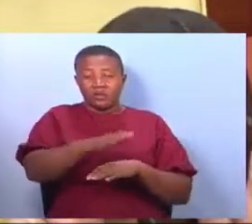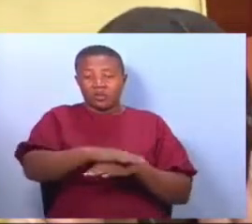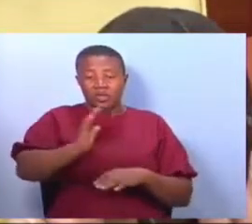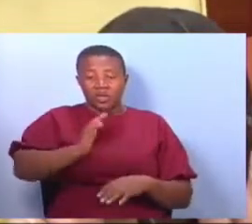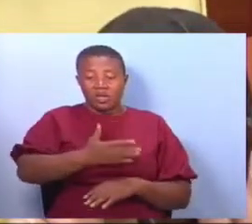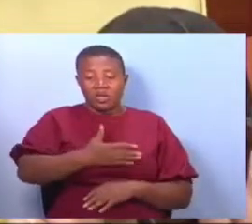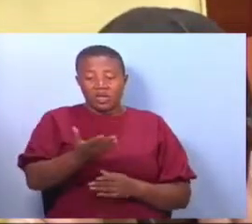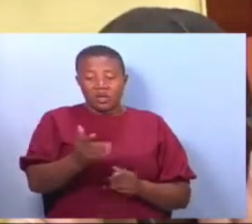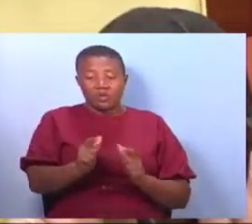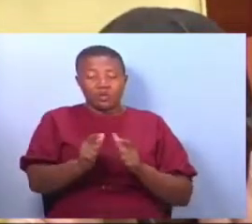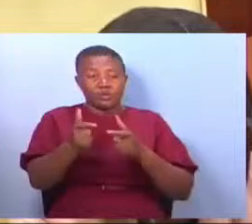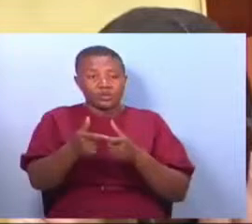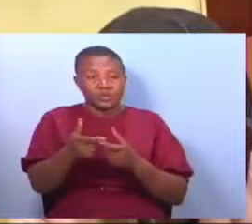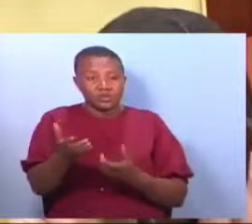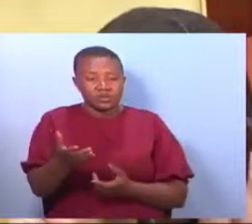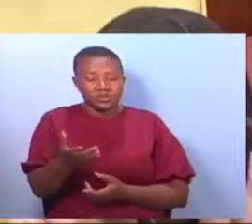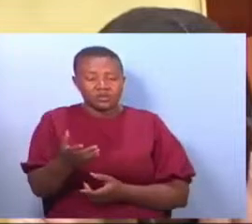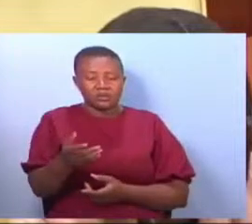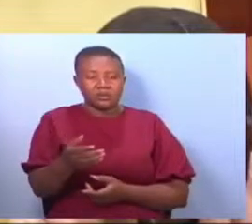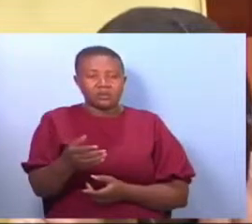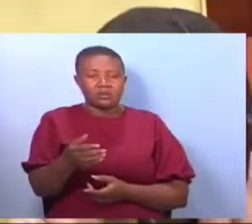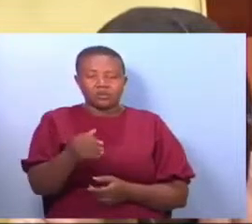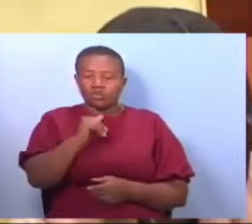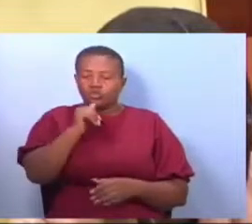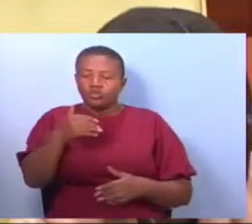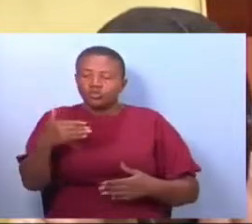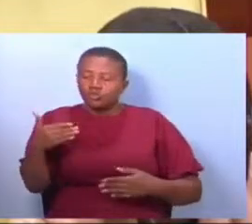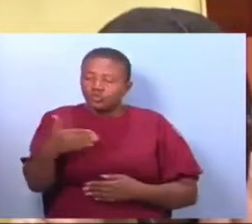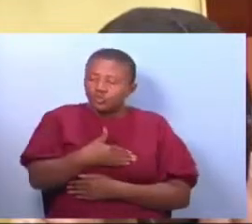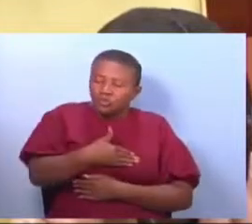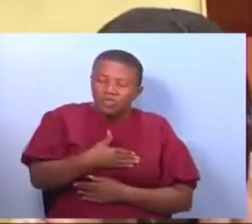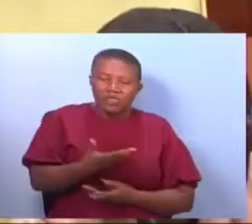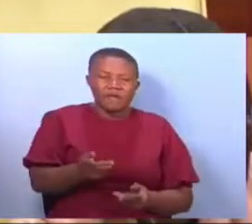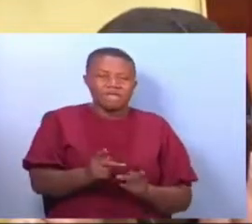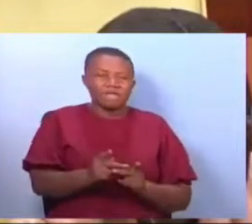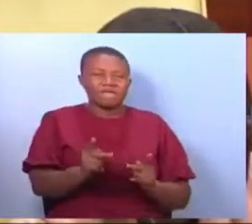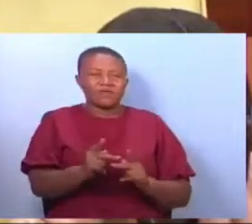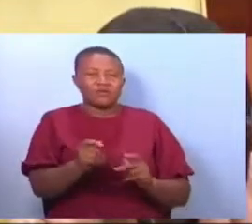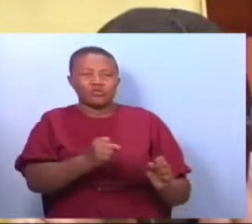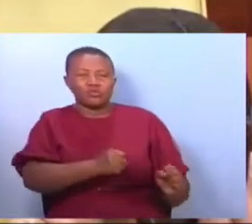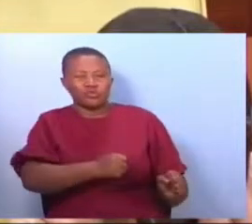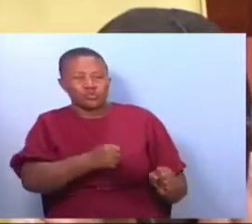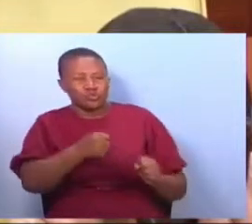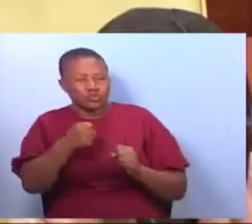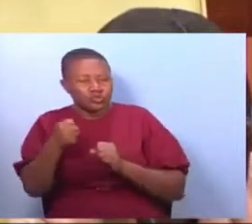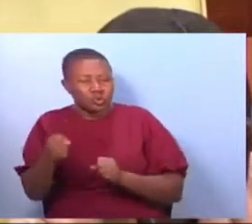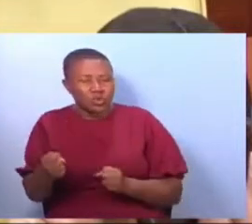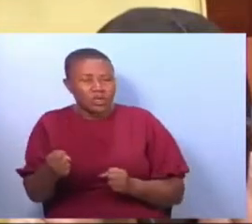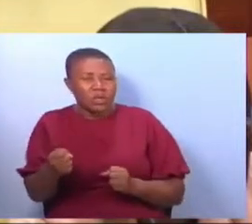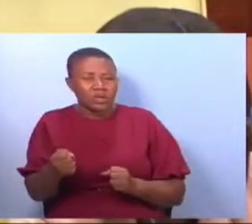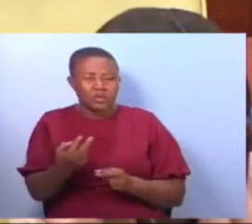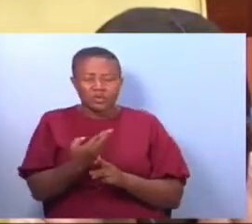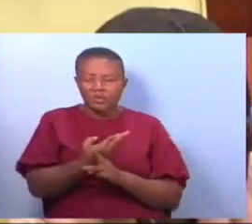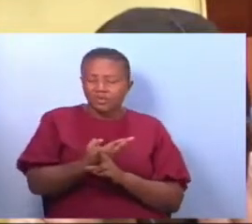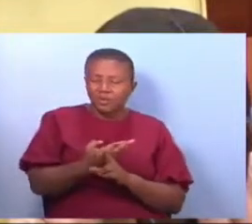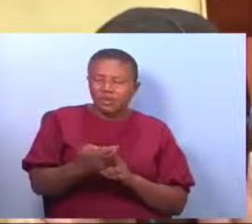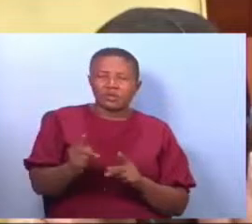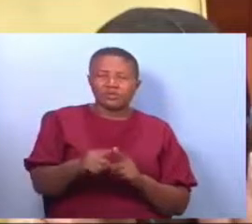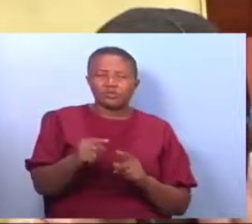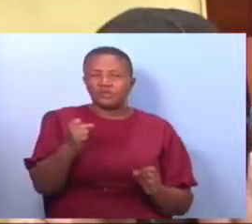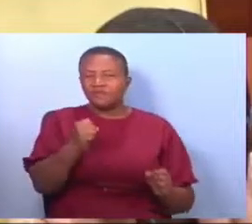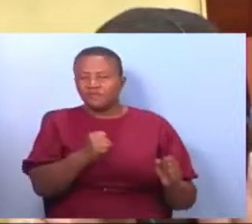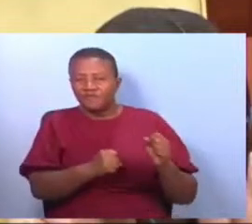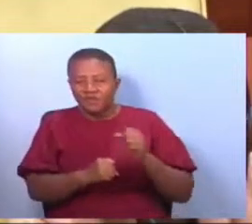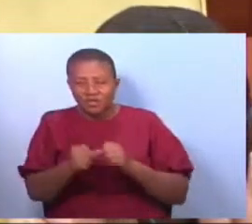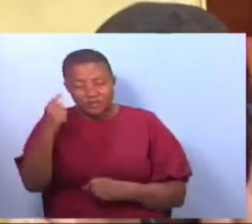fearless. He was very strong in pushing any agenda that he